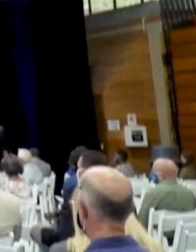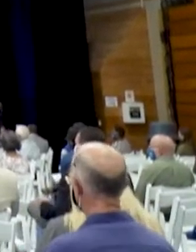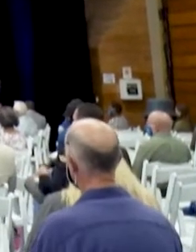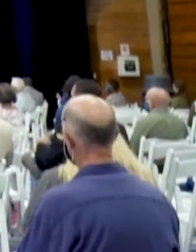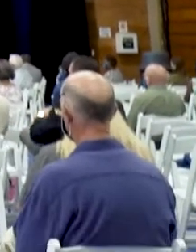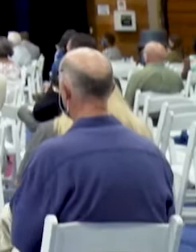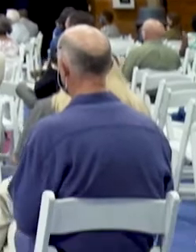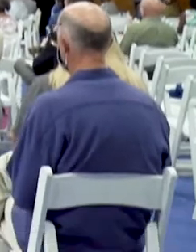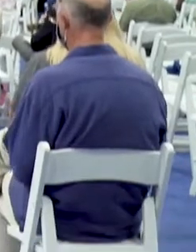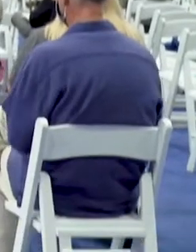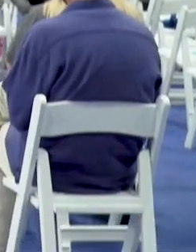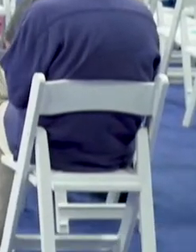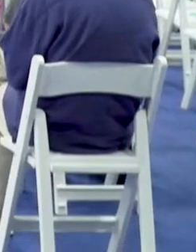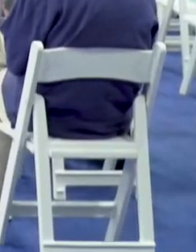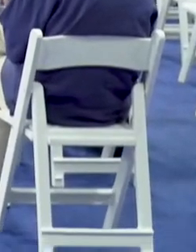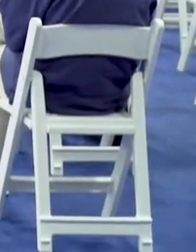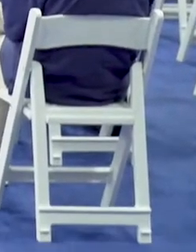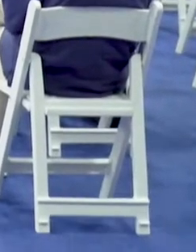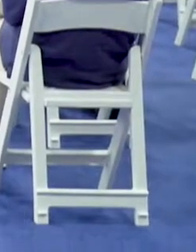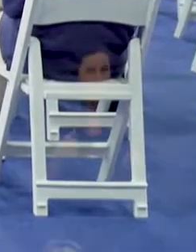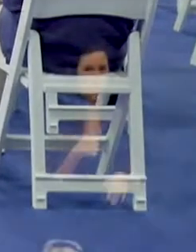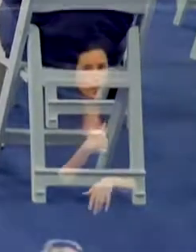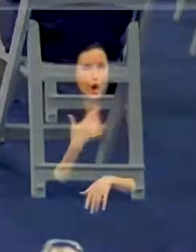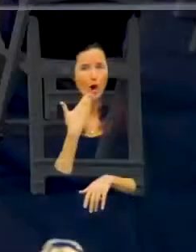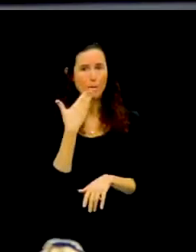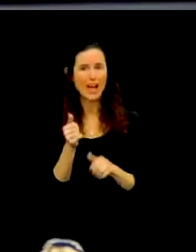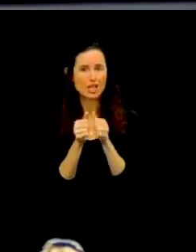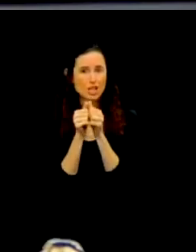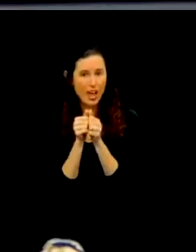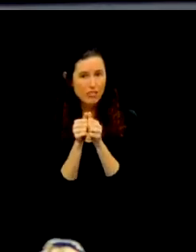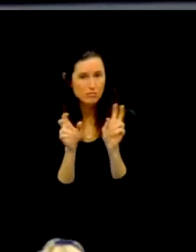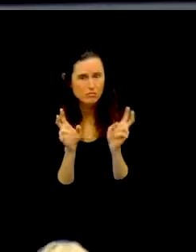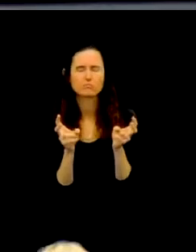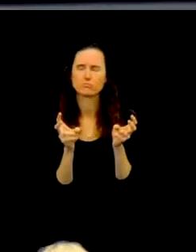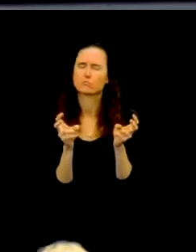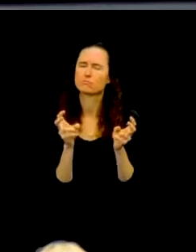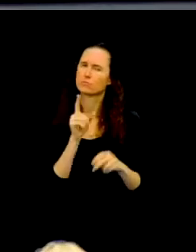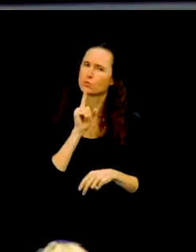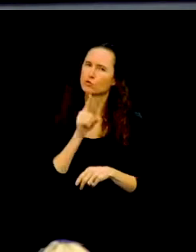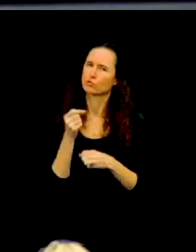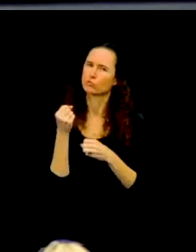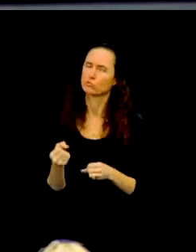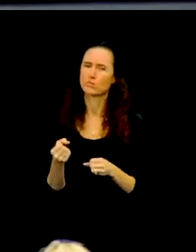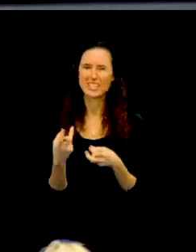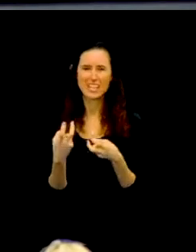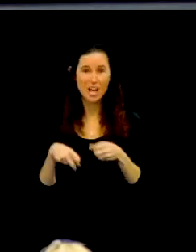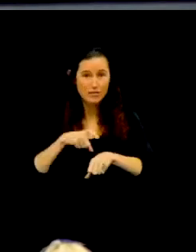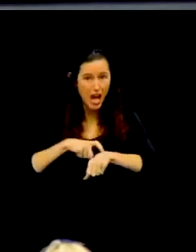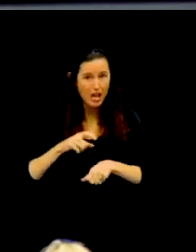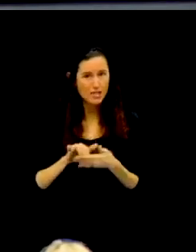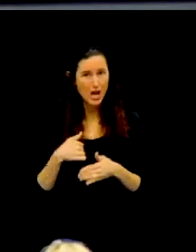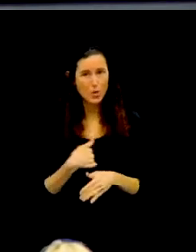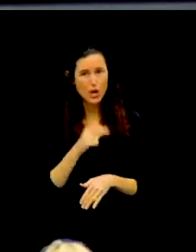This year's Convocation theme, We're Better Together, could not be more true. It's in the tough times when we're